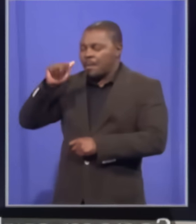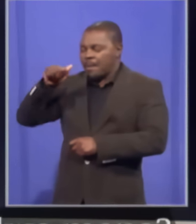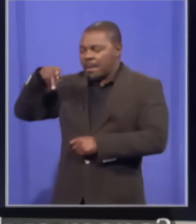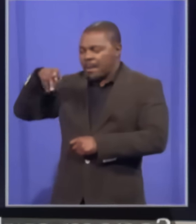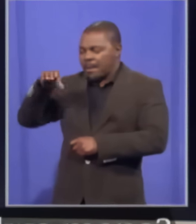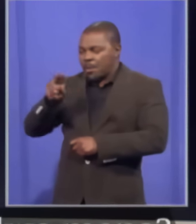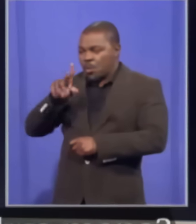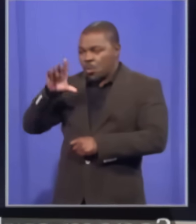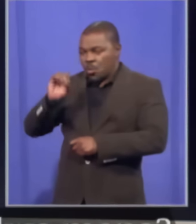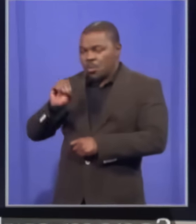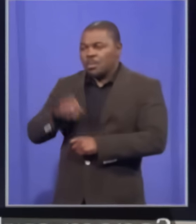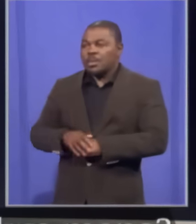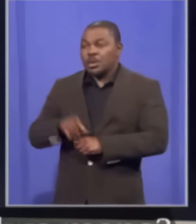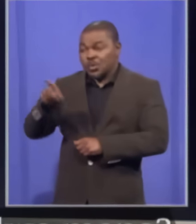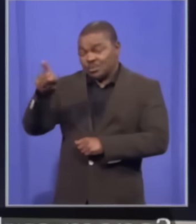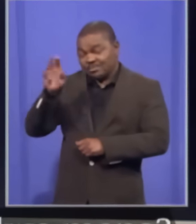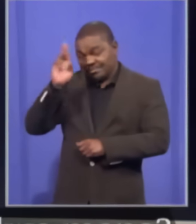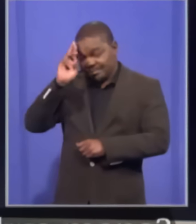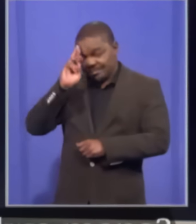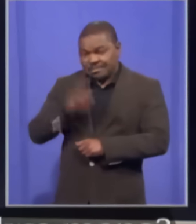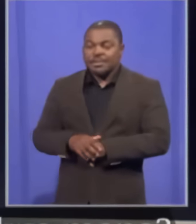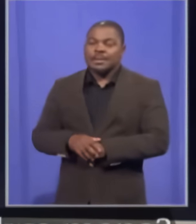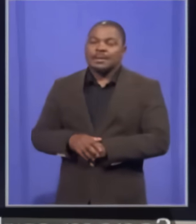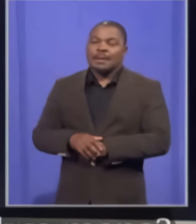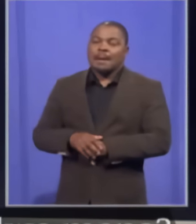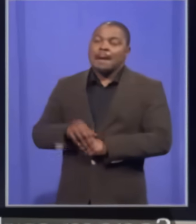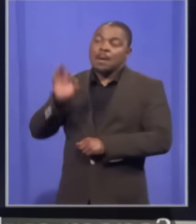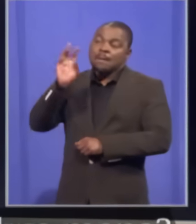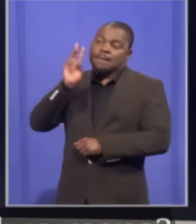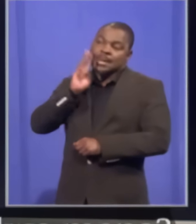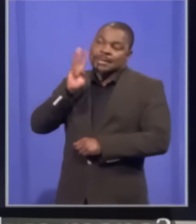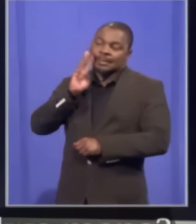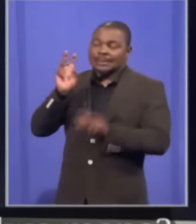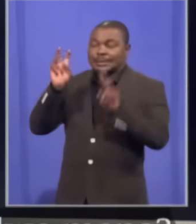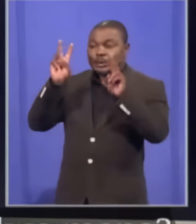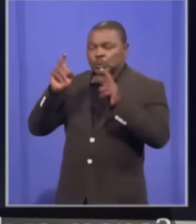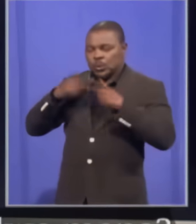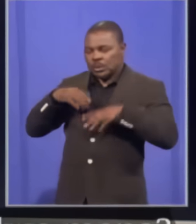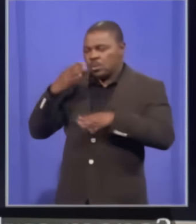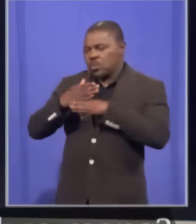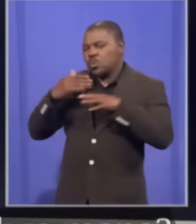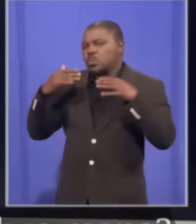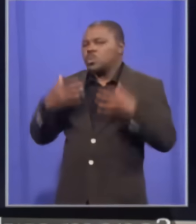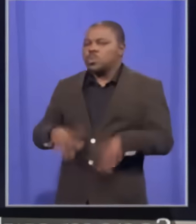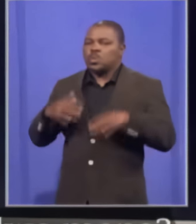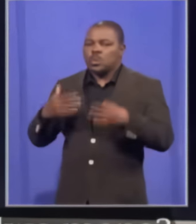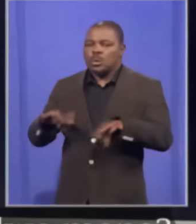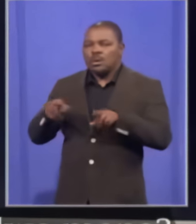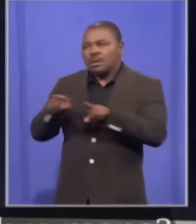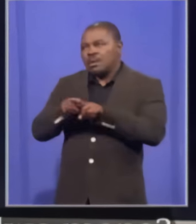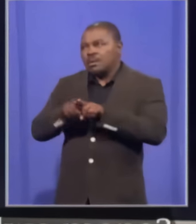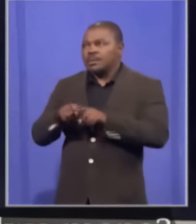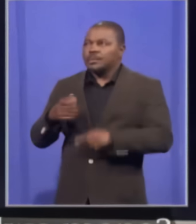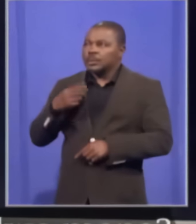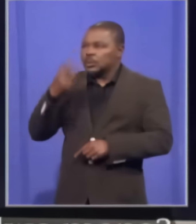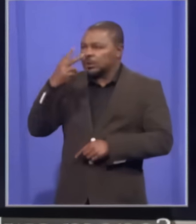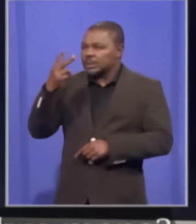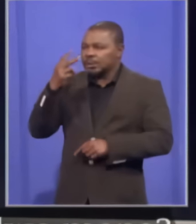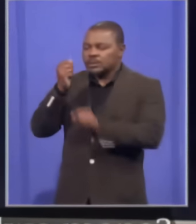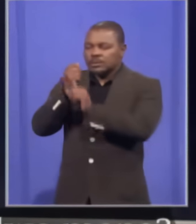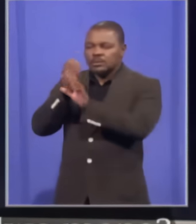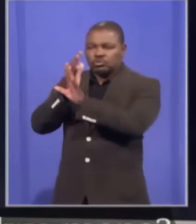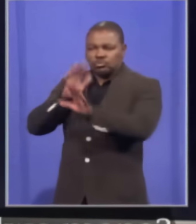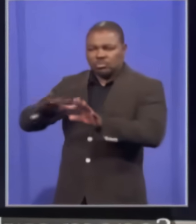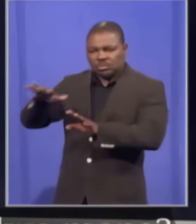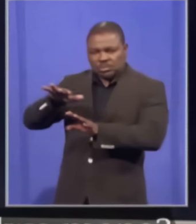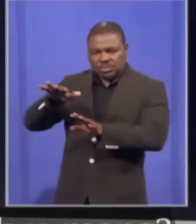lemoga gabotse ke gore e re bolela ka taba meetse re toga re šomile kudu go ka lemega location la go swana le